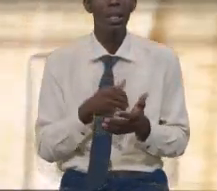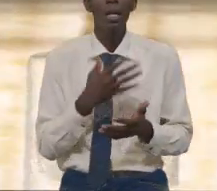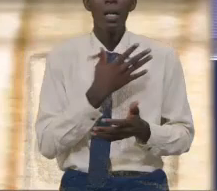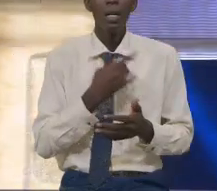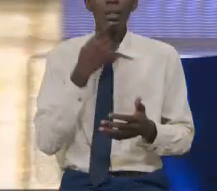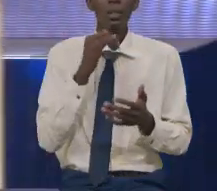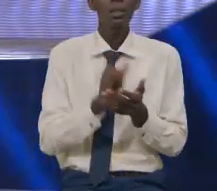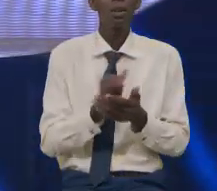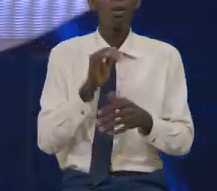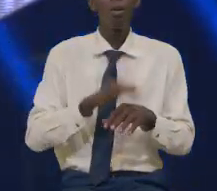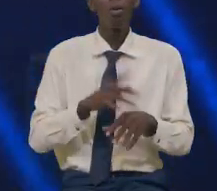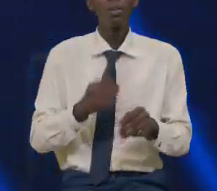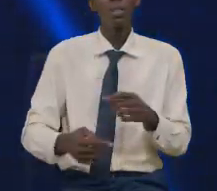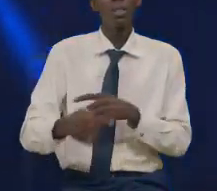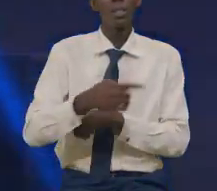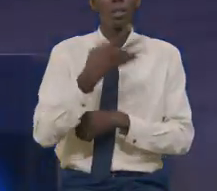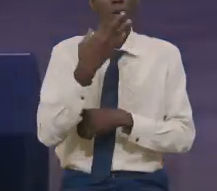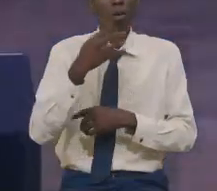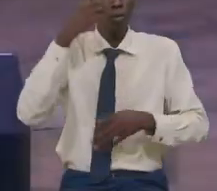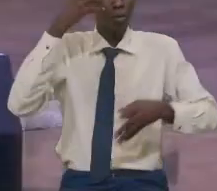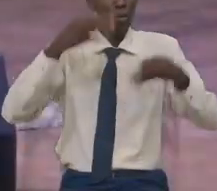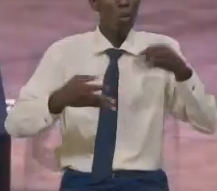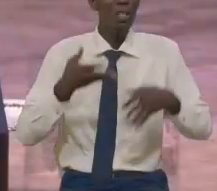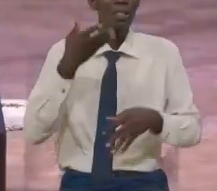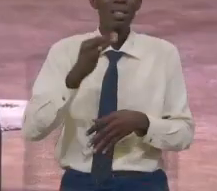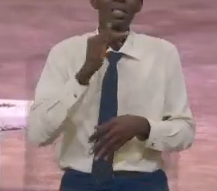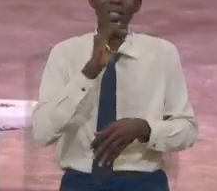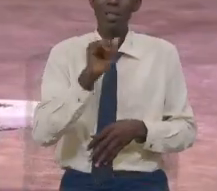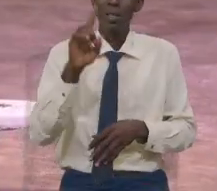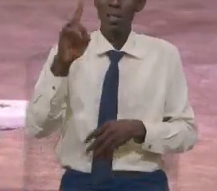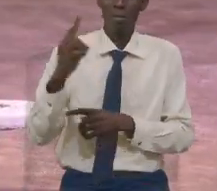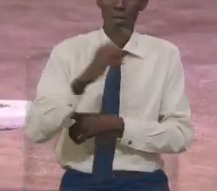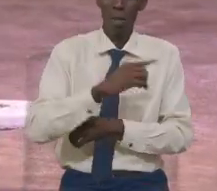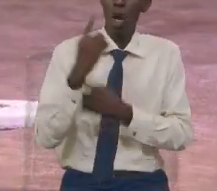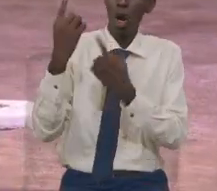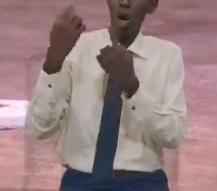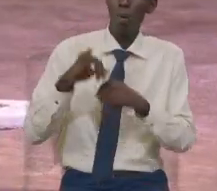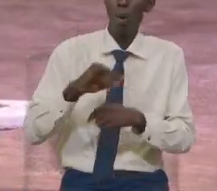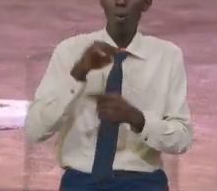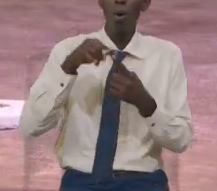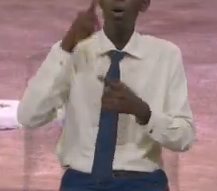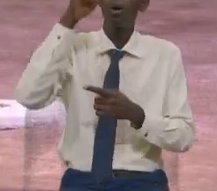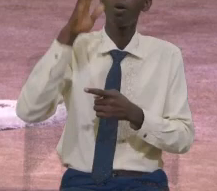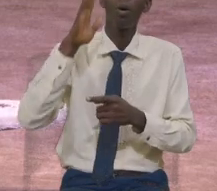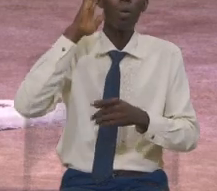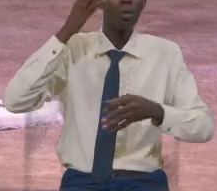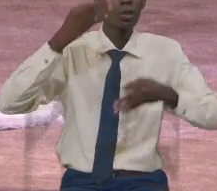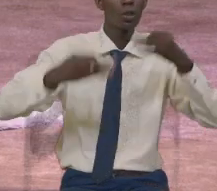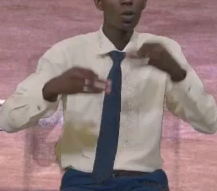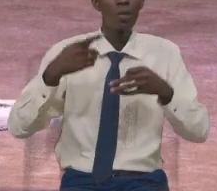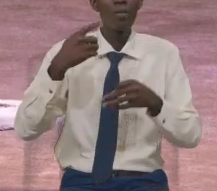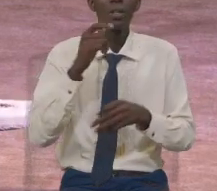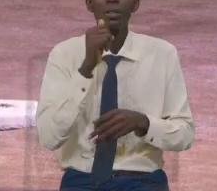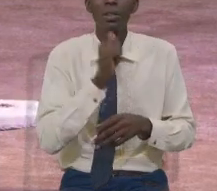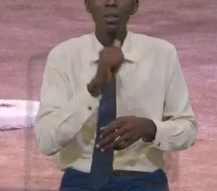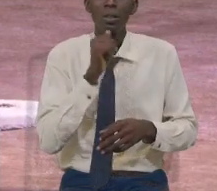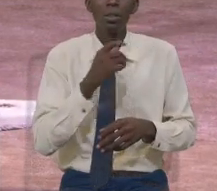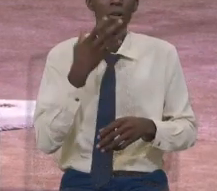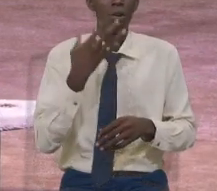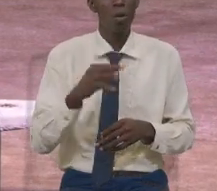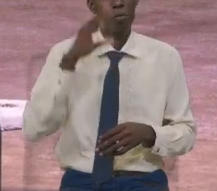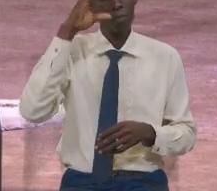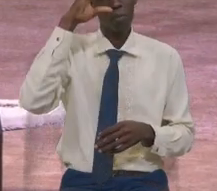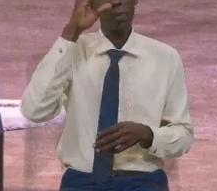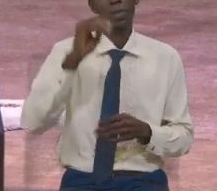on the day of judgment, there is a day coming when God shall judge the secrets of